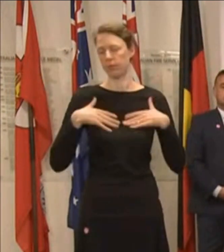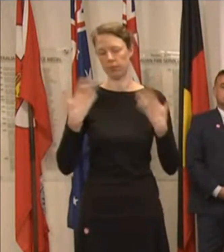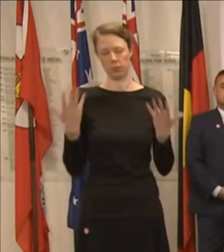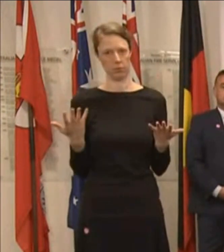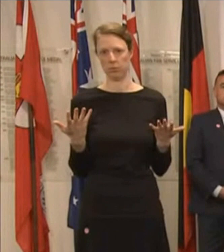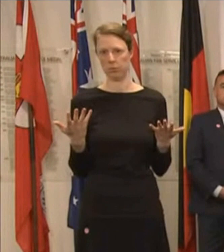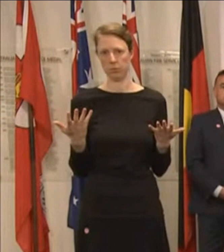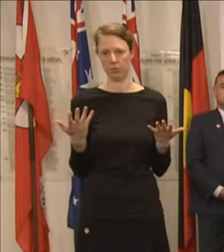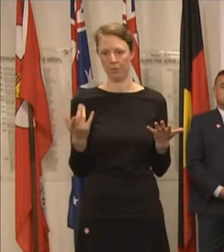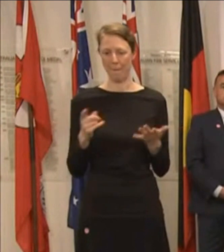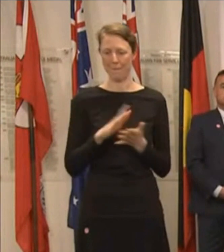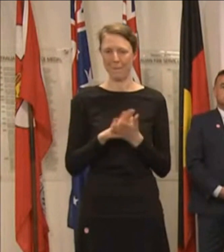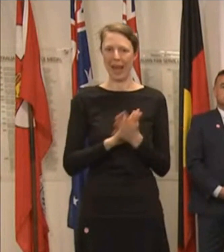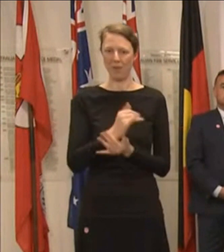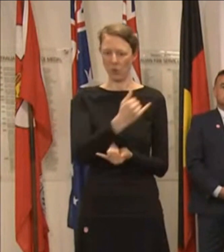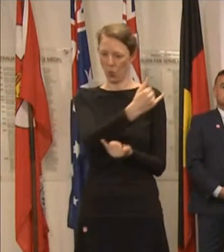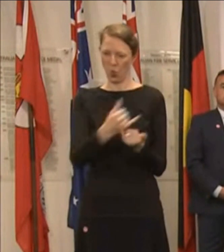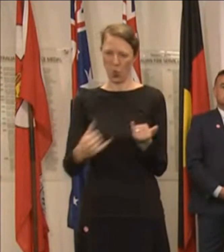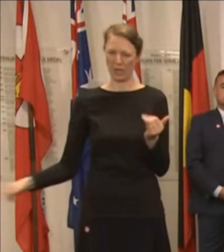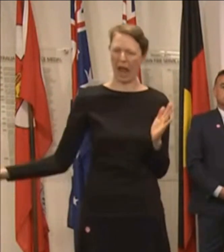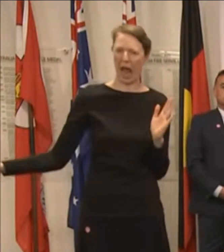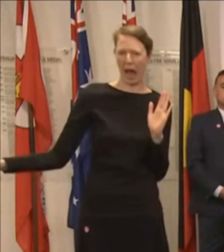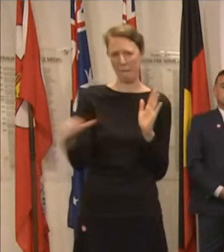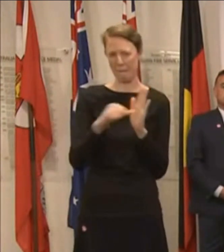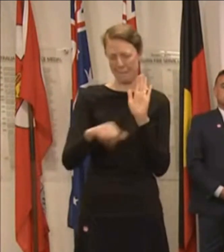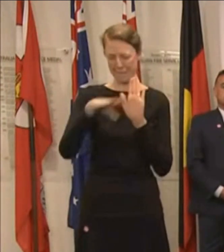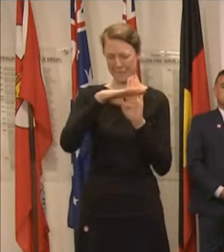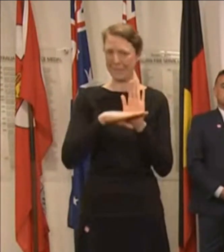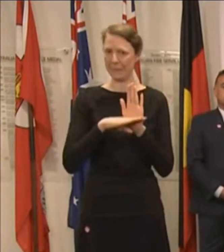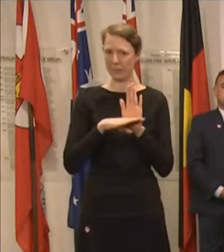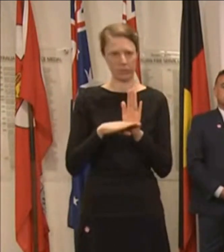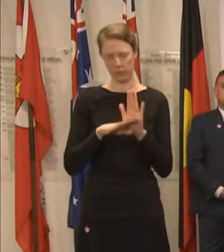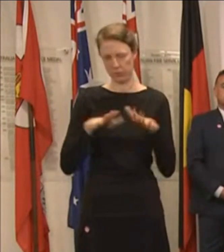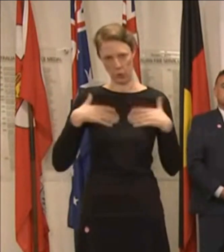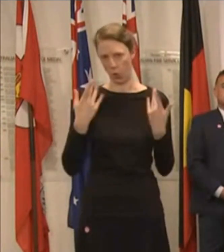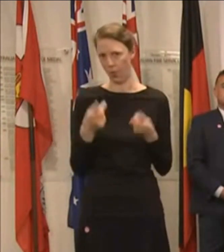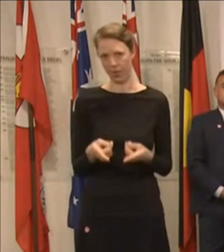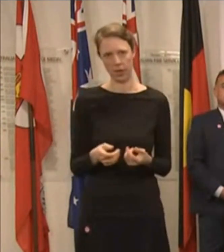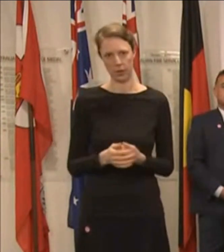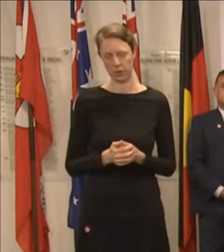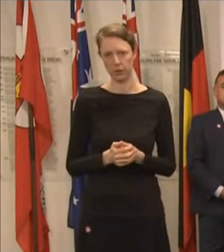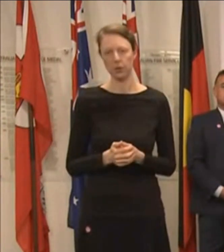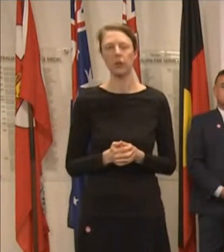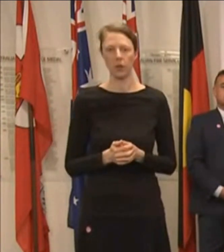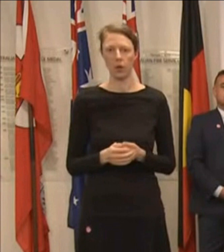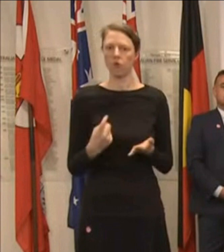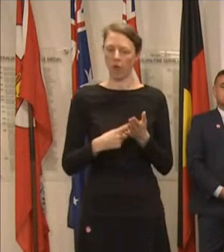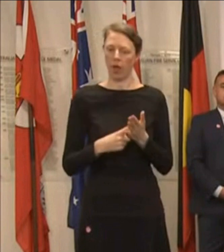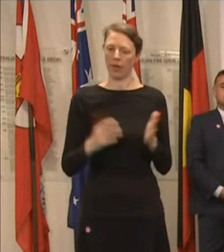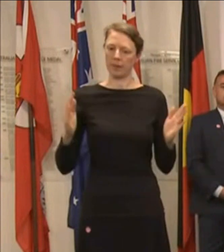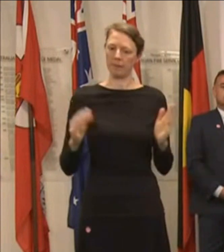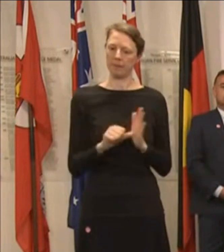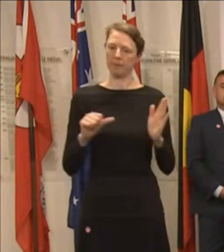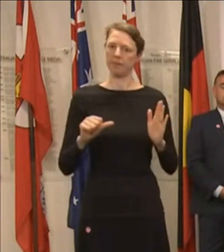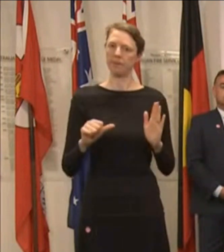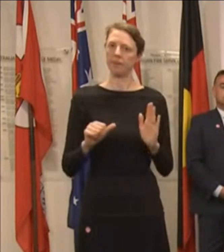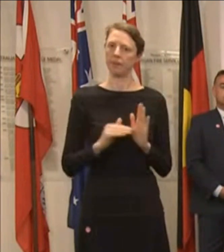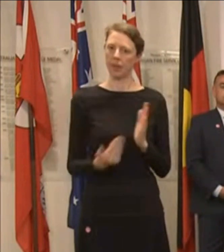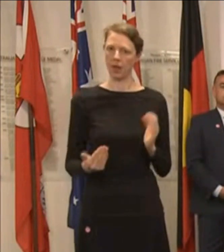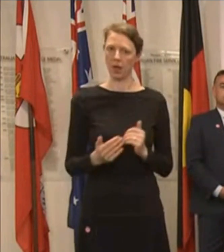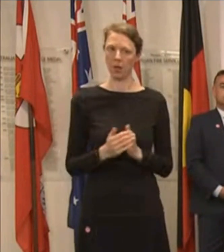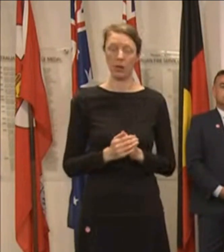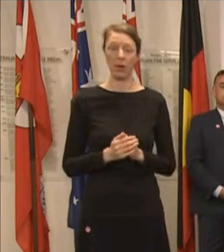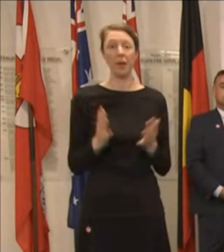appreciate, and this is why we've put a cap on those larger venues, appreciate that from one hotel having to contact trace all those people,